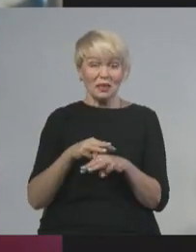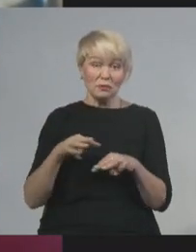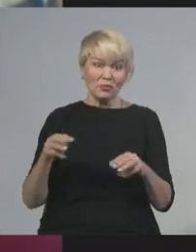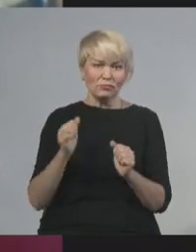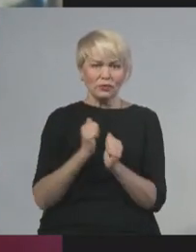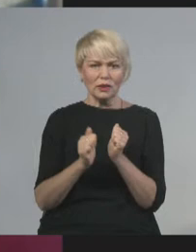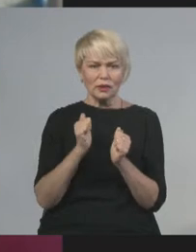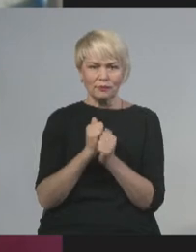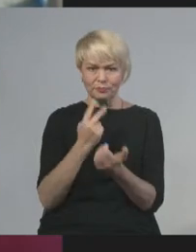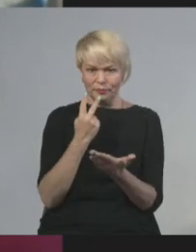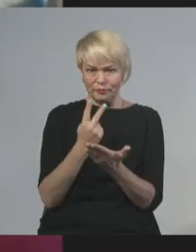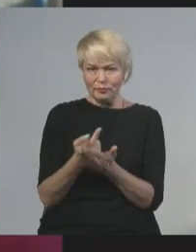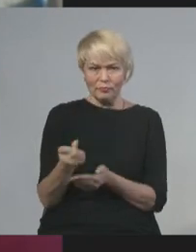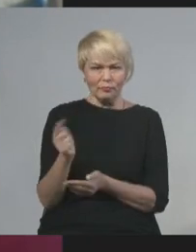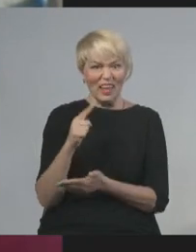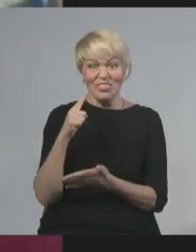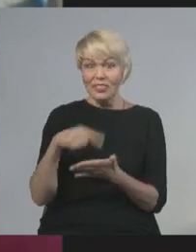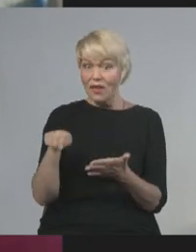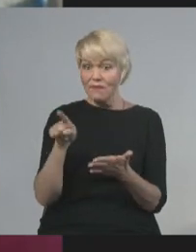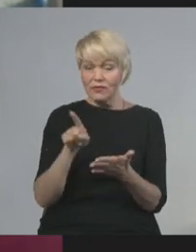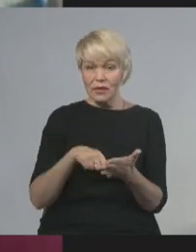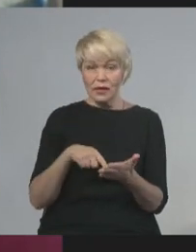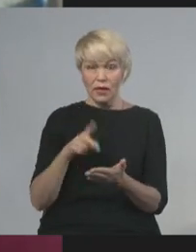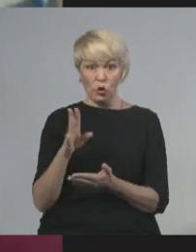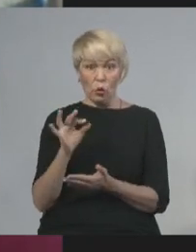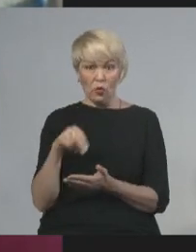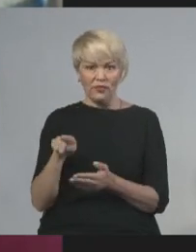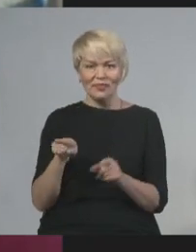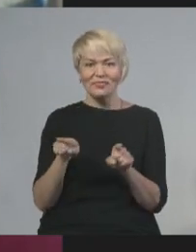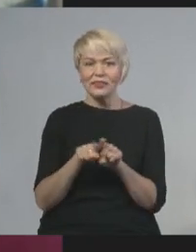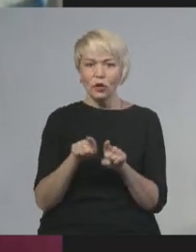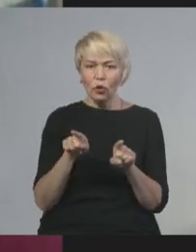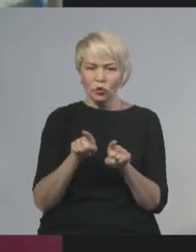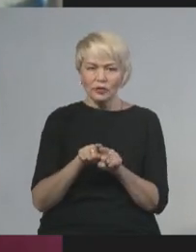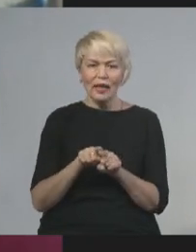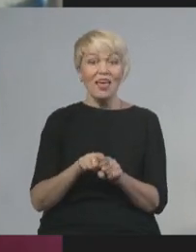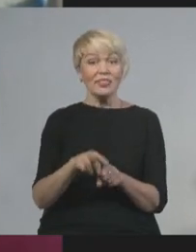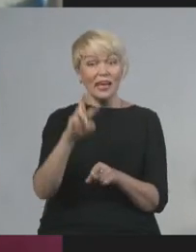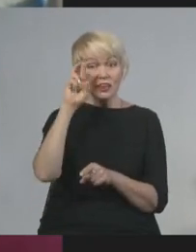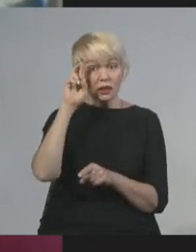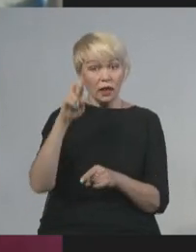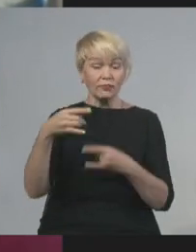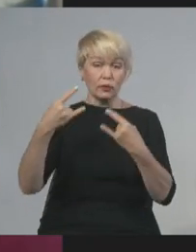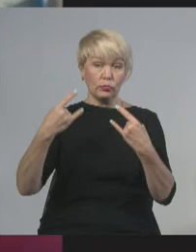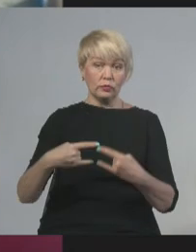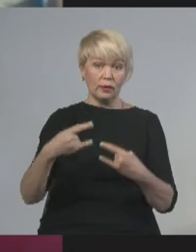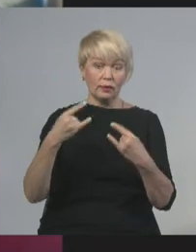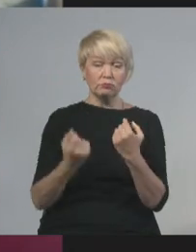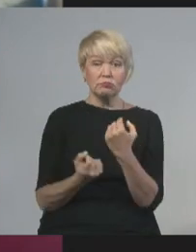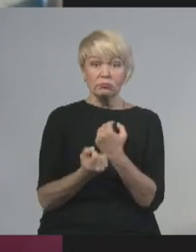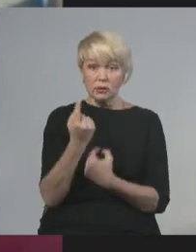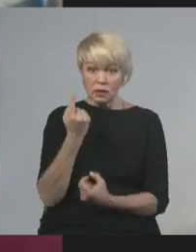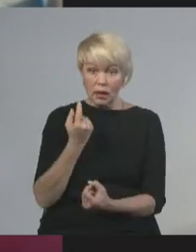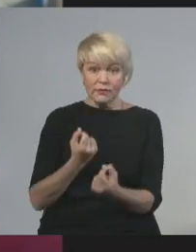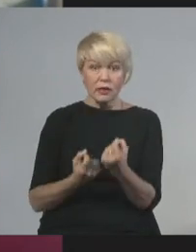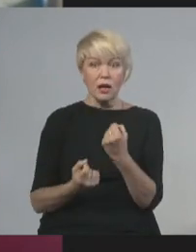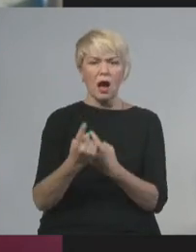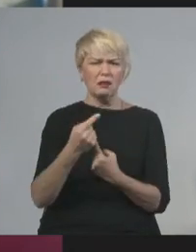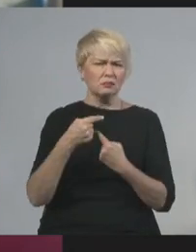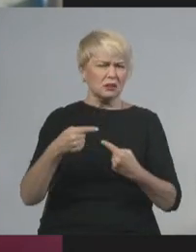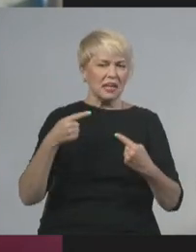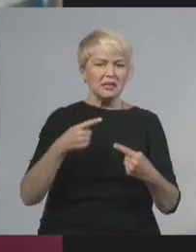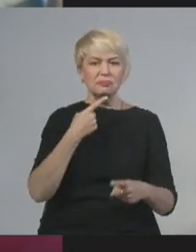yet the the public tv allows some right-wing opinion makers with